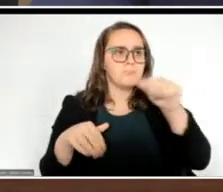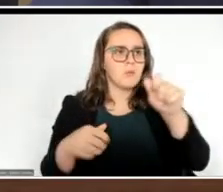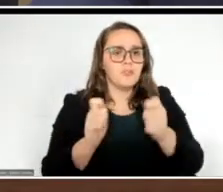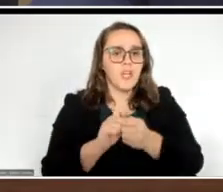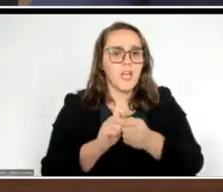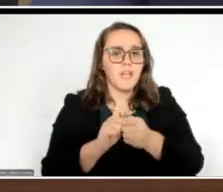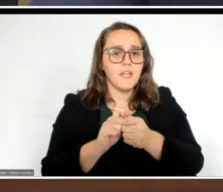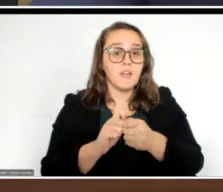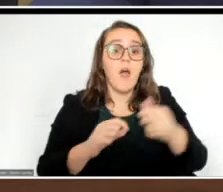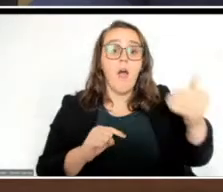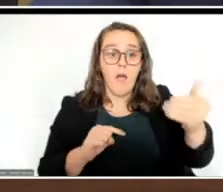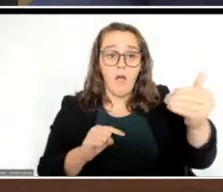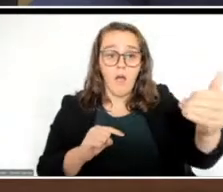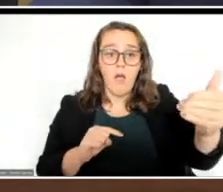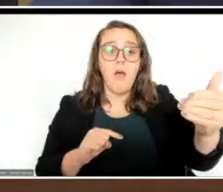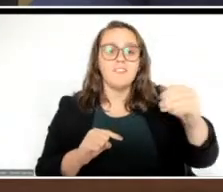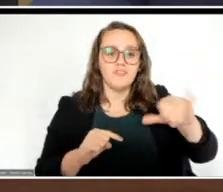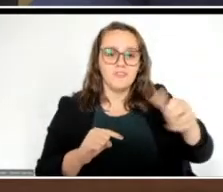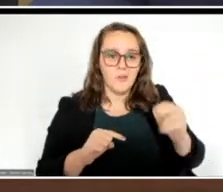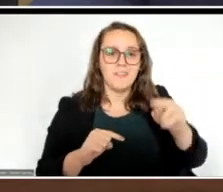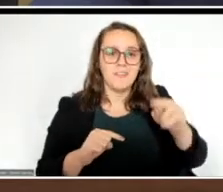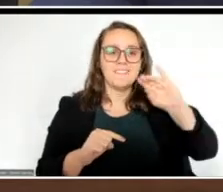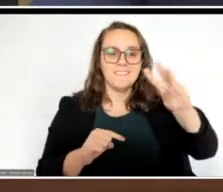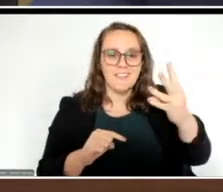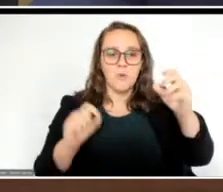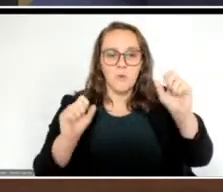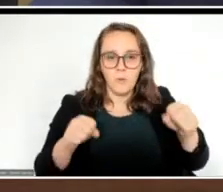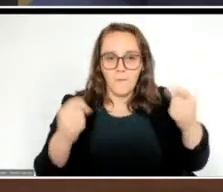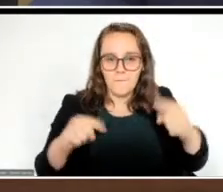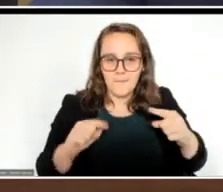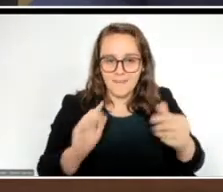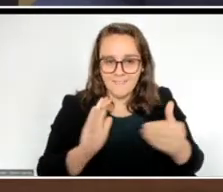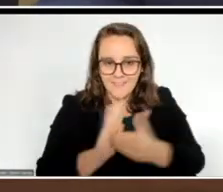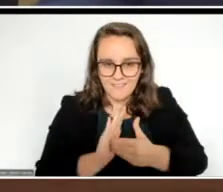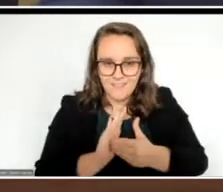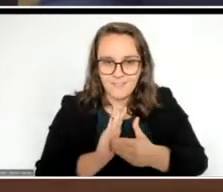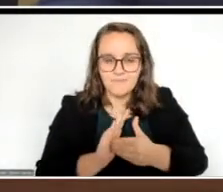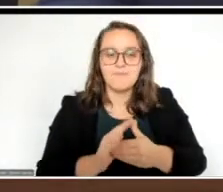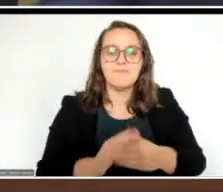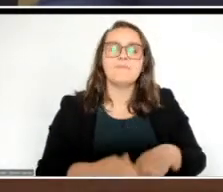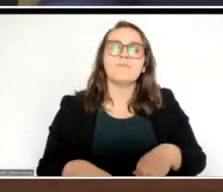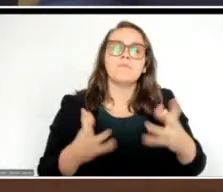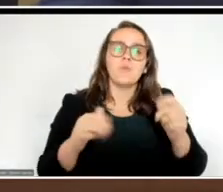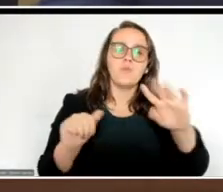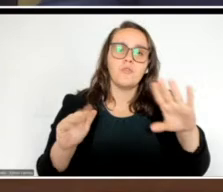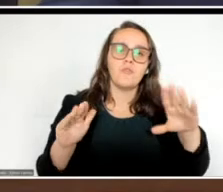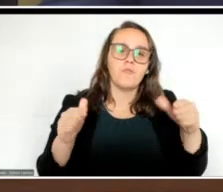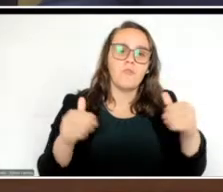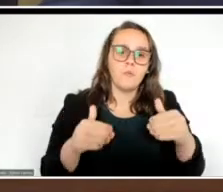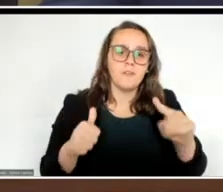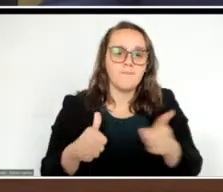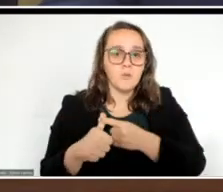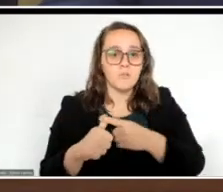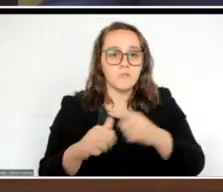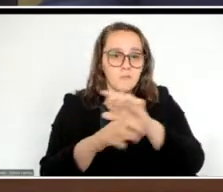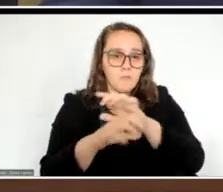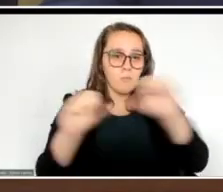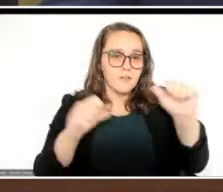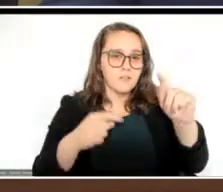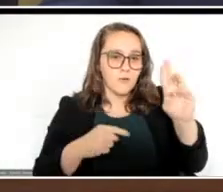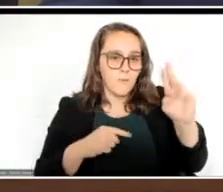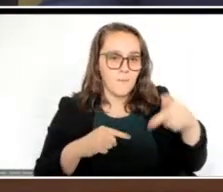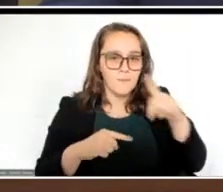focus on the following points. First, as you will see, President Trump had a premeditated